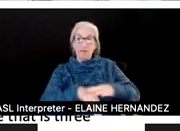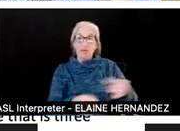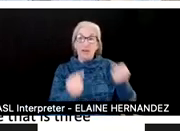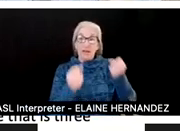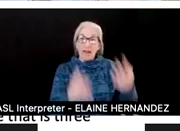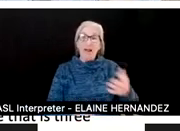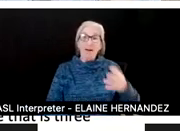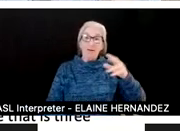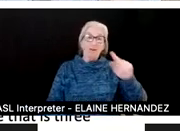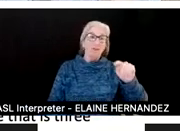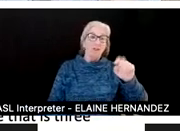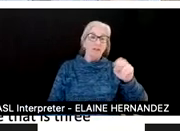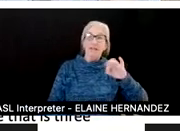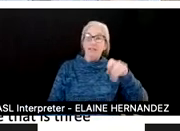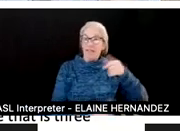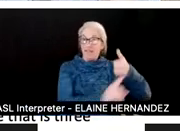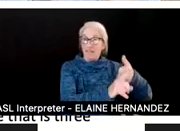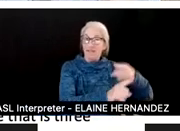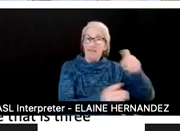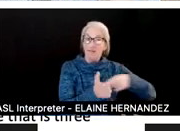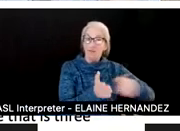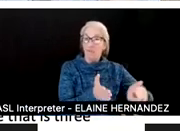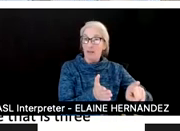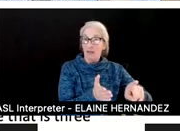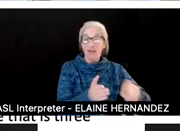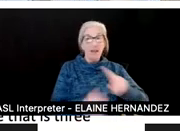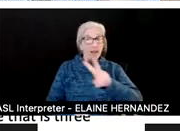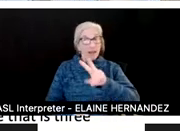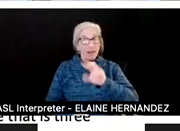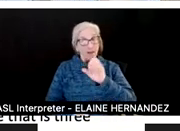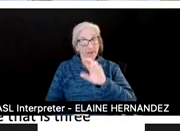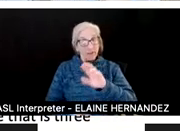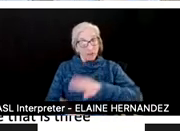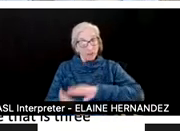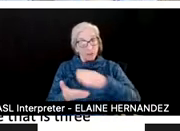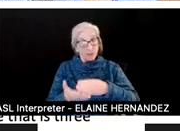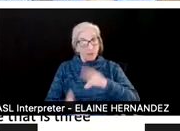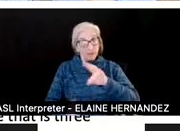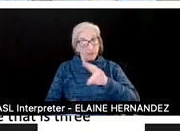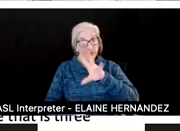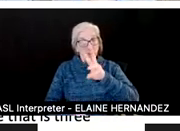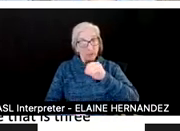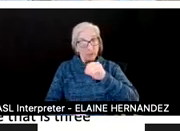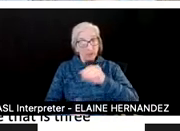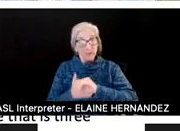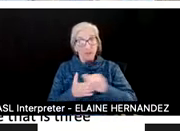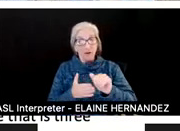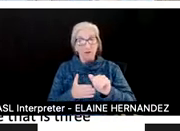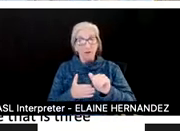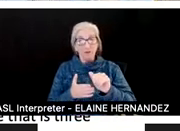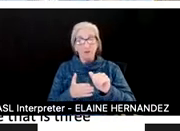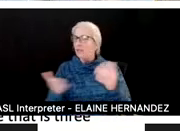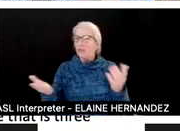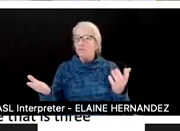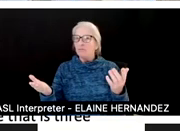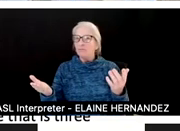is responsible for paying. That voucher amount, that $760 that the voucher covers, it isn't